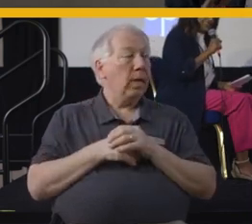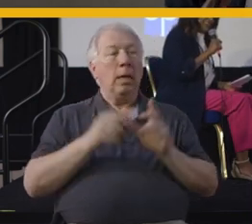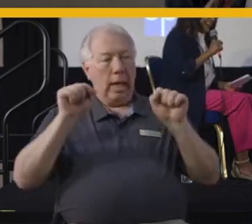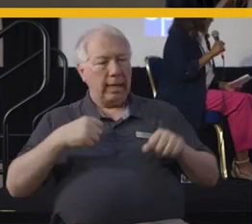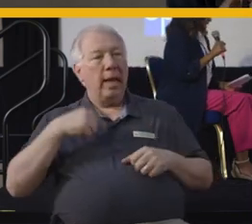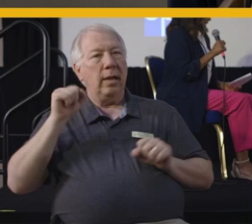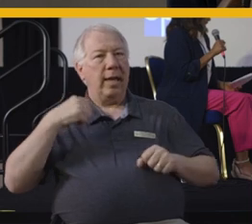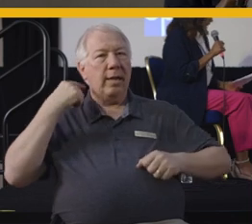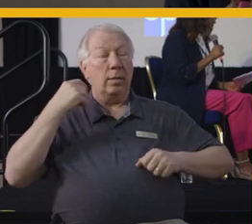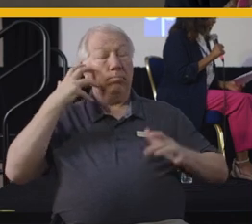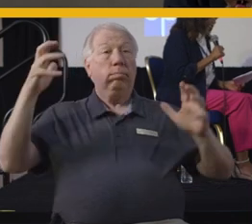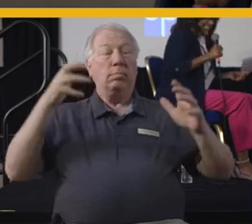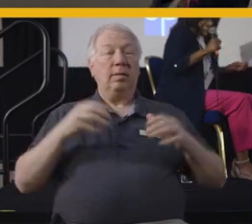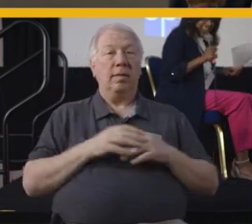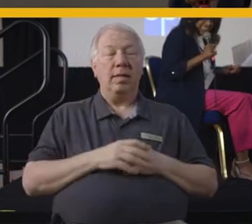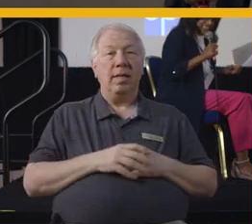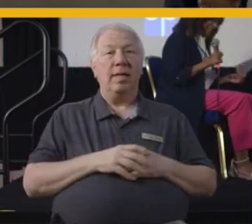I can. Yay.